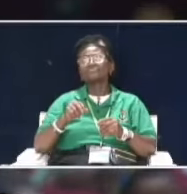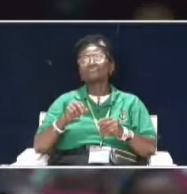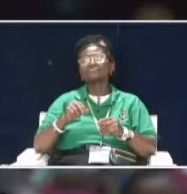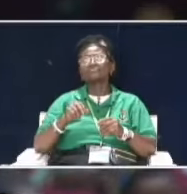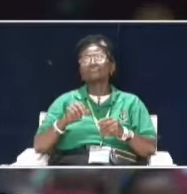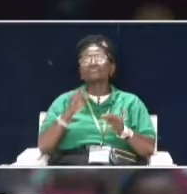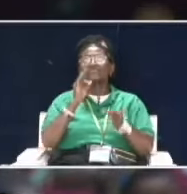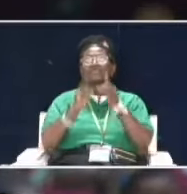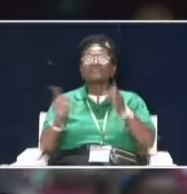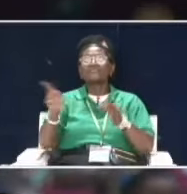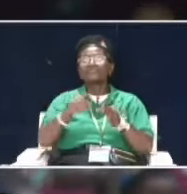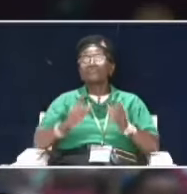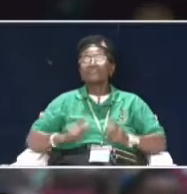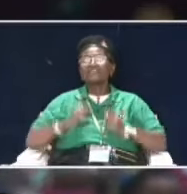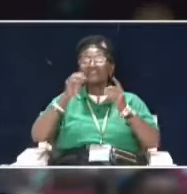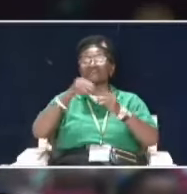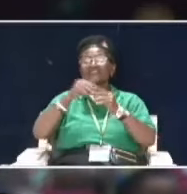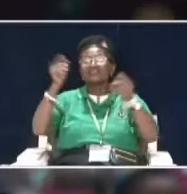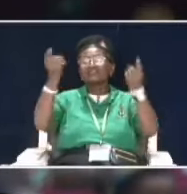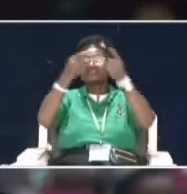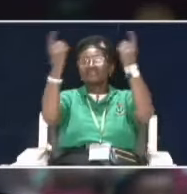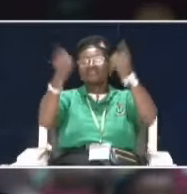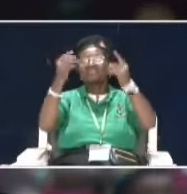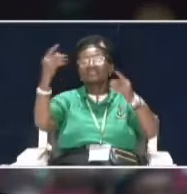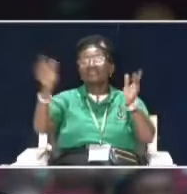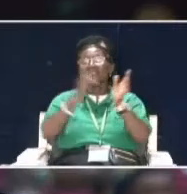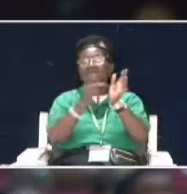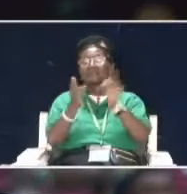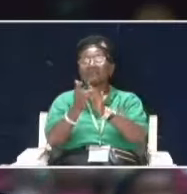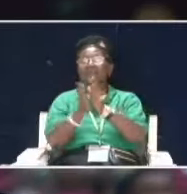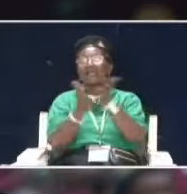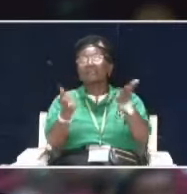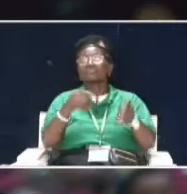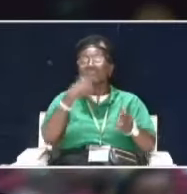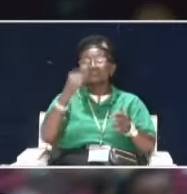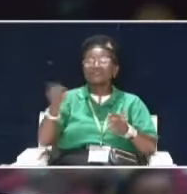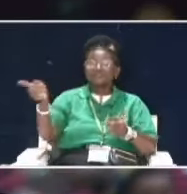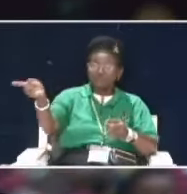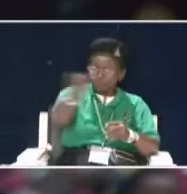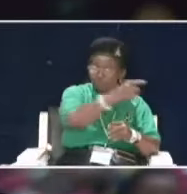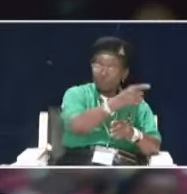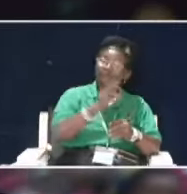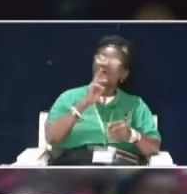If you are living in sin, the Bible says you are of the devil.